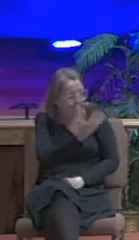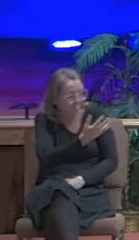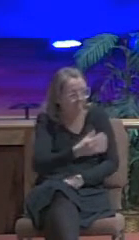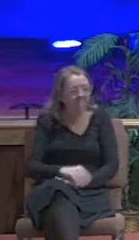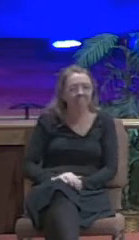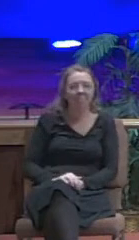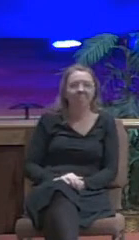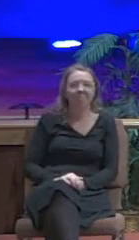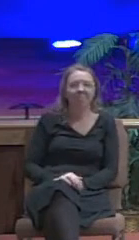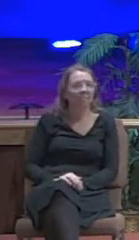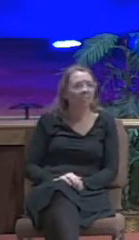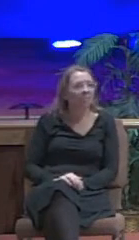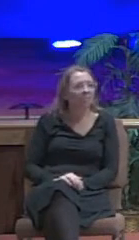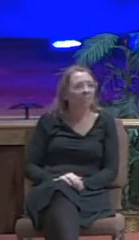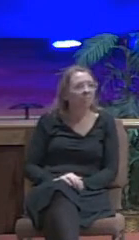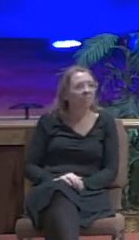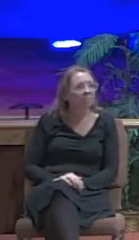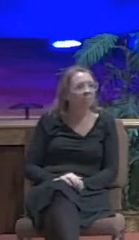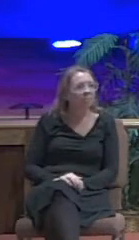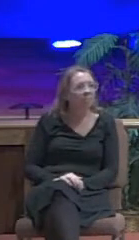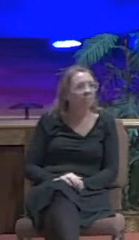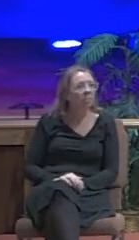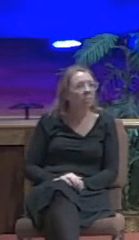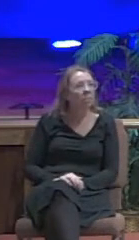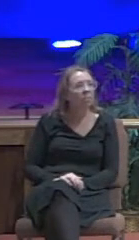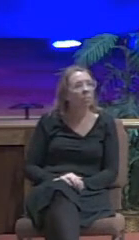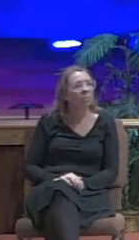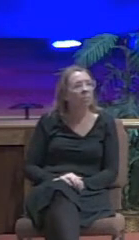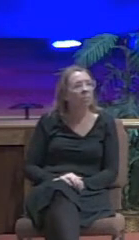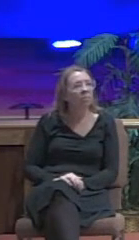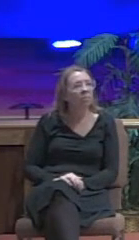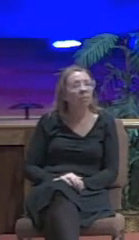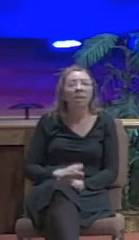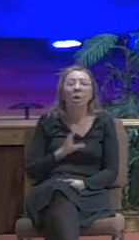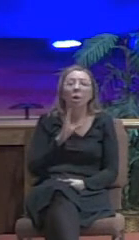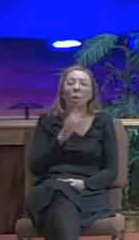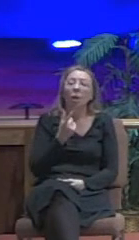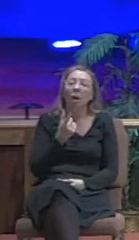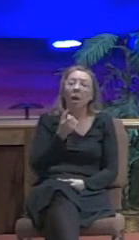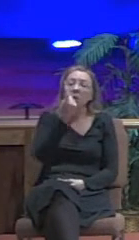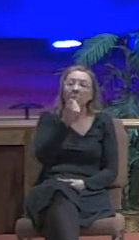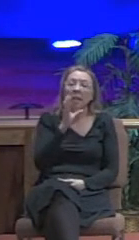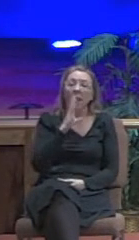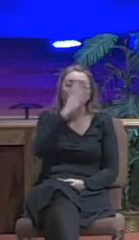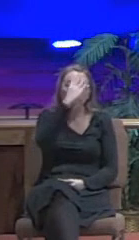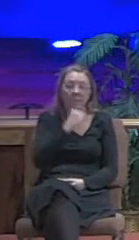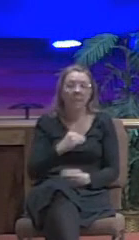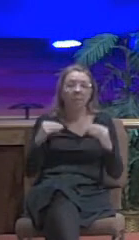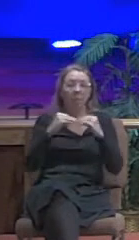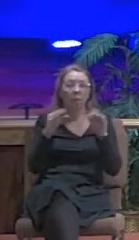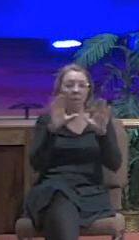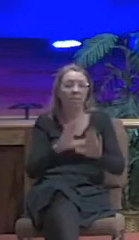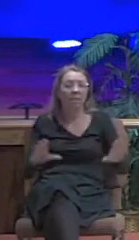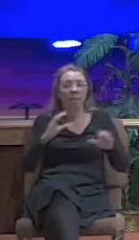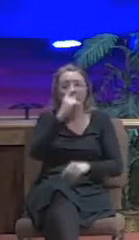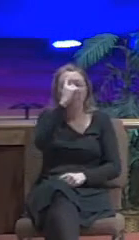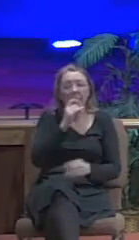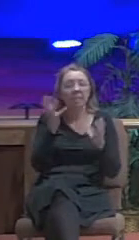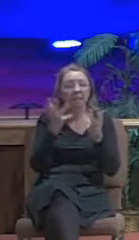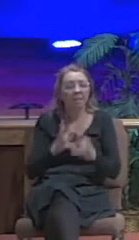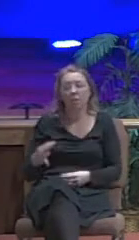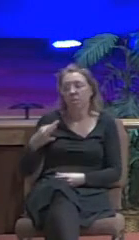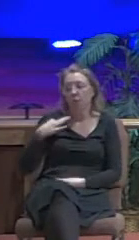I'm going to sleep in on Sunday because, Pastor, I volunteered at the church all week, so I punched my card and I've done my